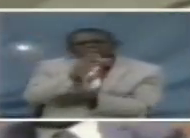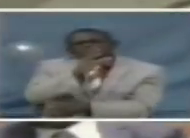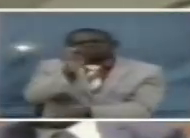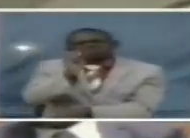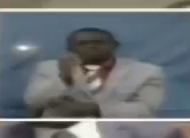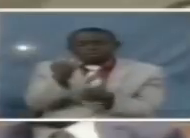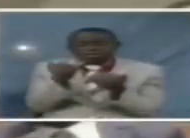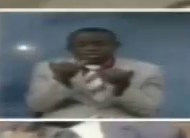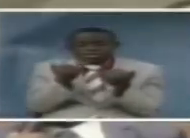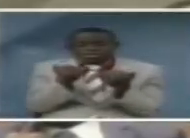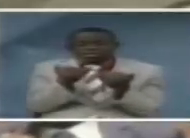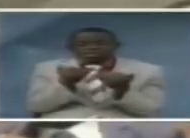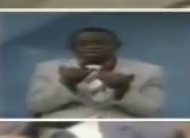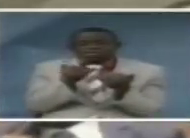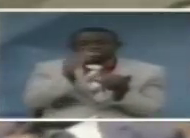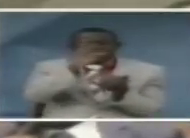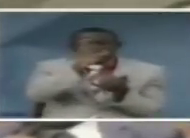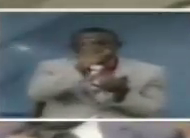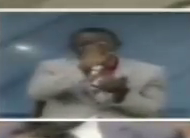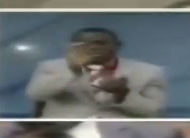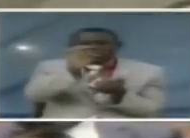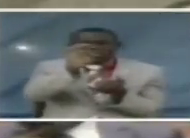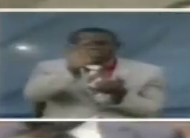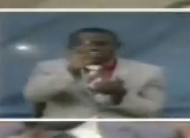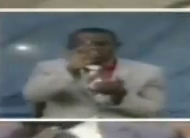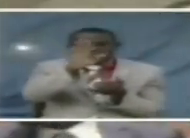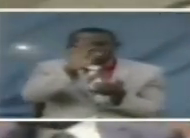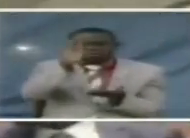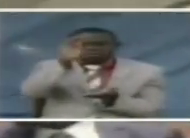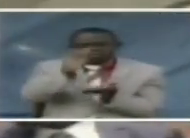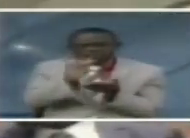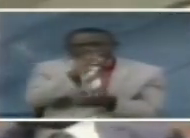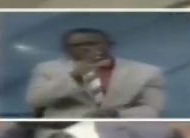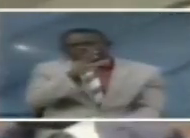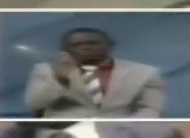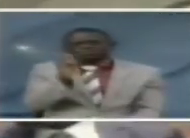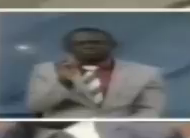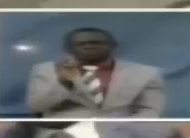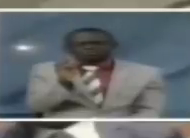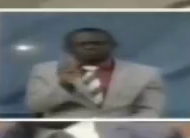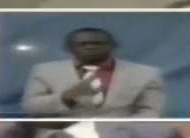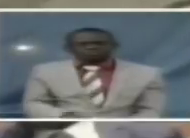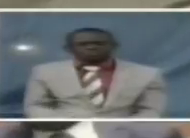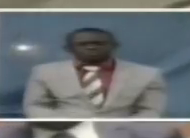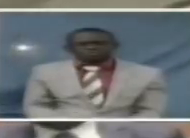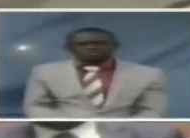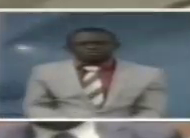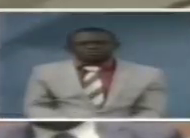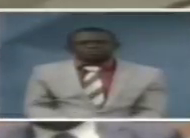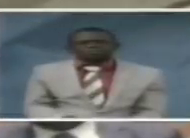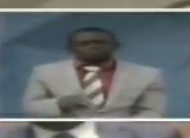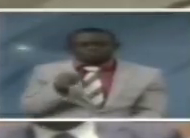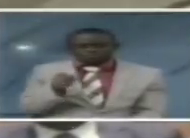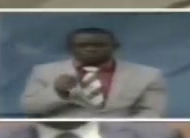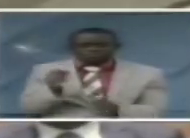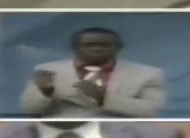reduced cost of 500 from the current re-registration of